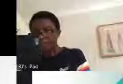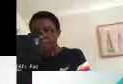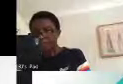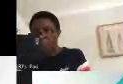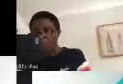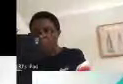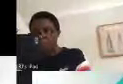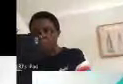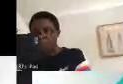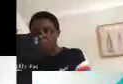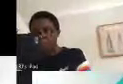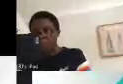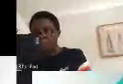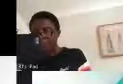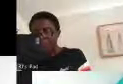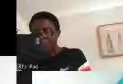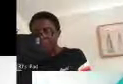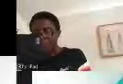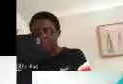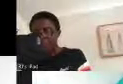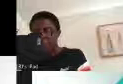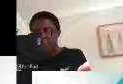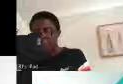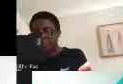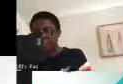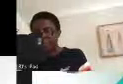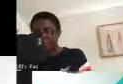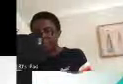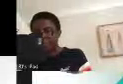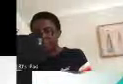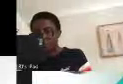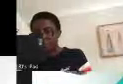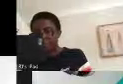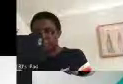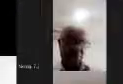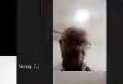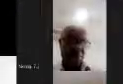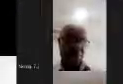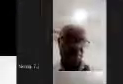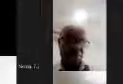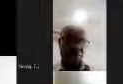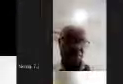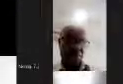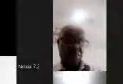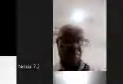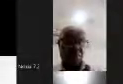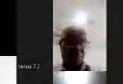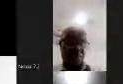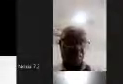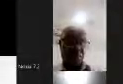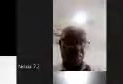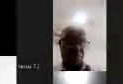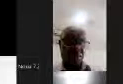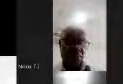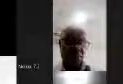just learning disabilities, I've looked at disabilities in general, because every child has a right. I